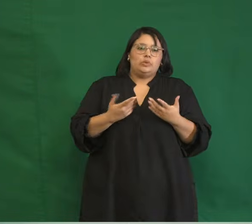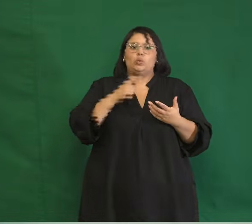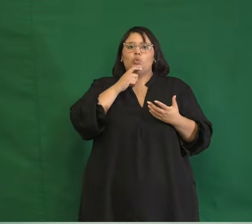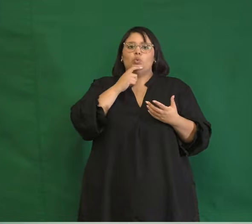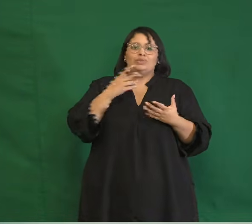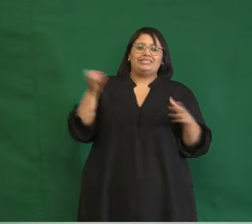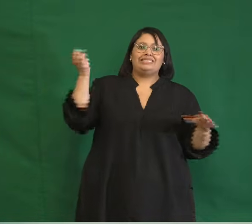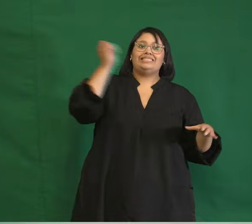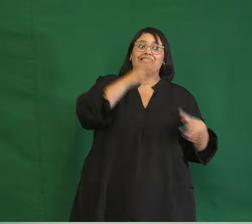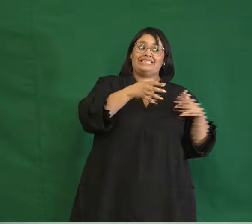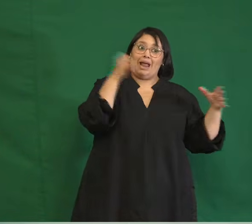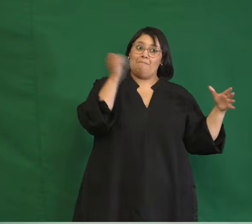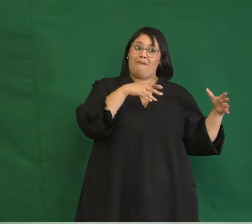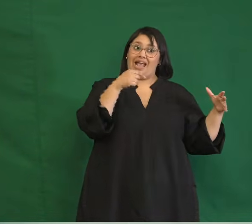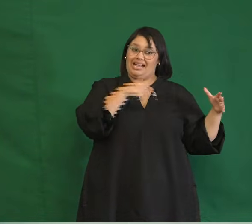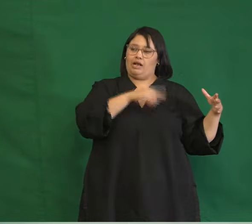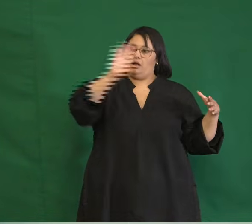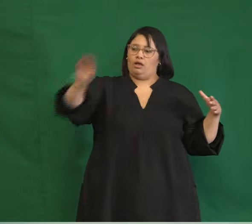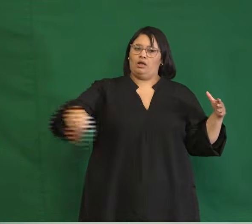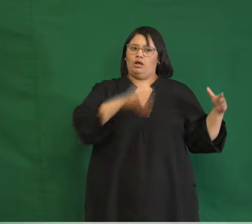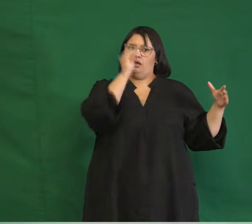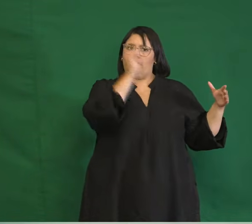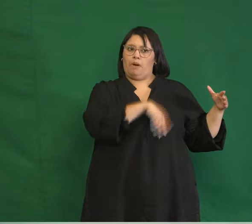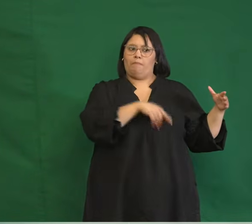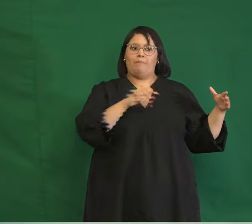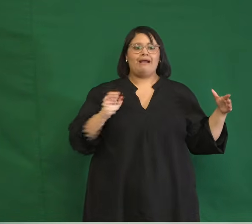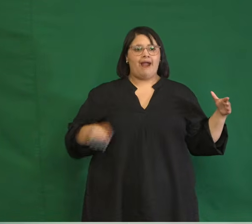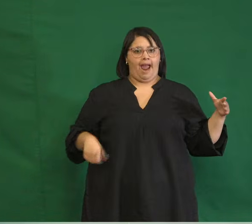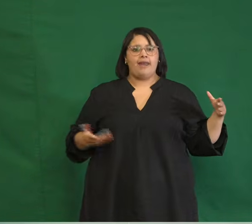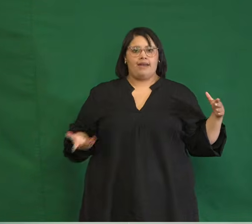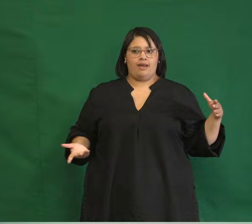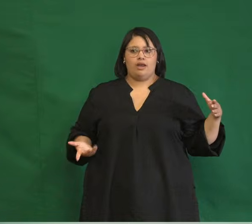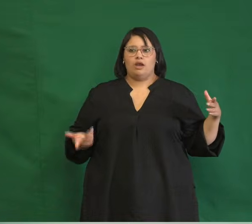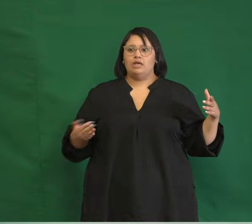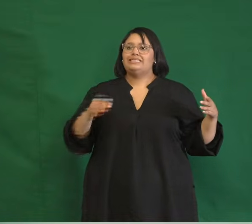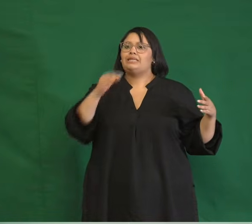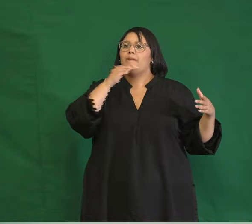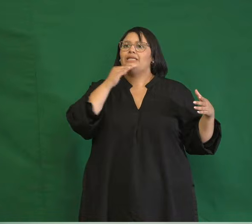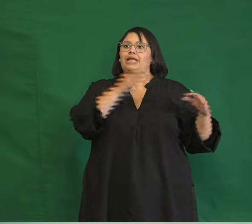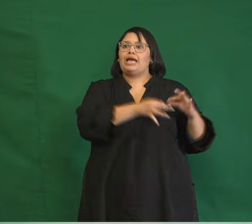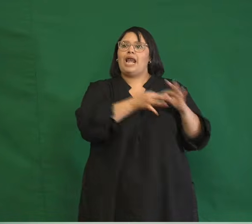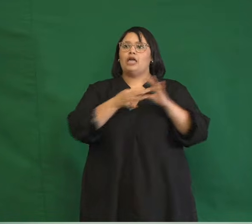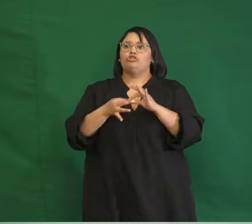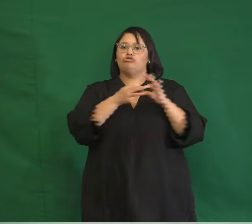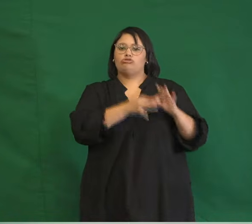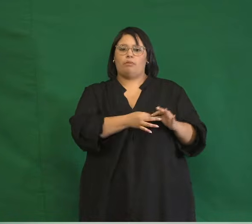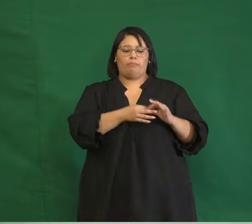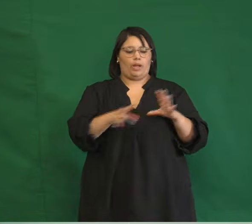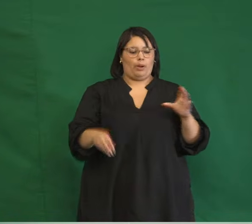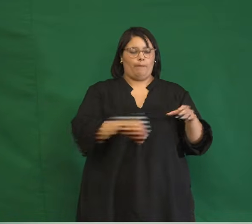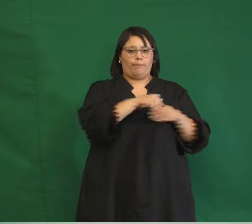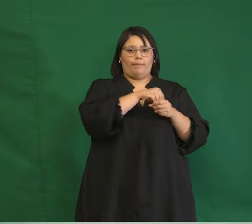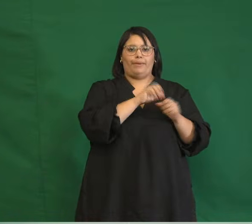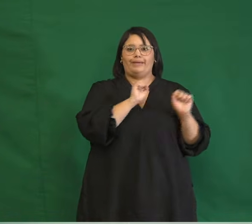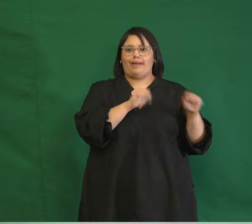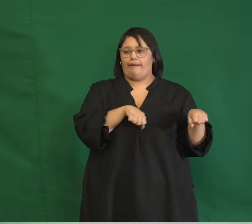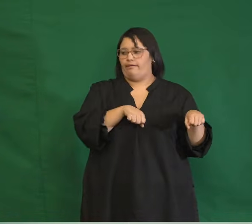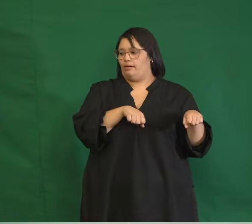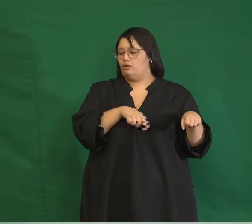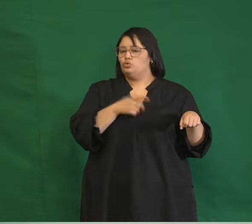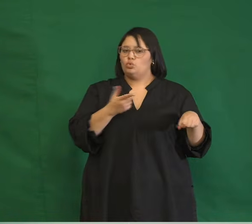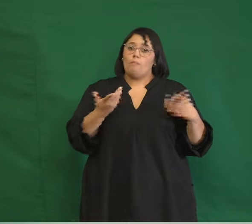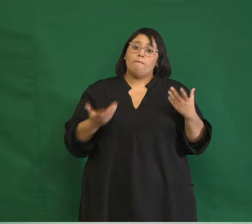bank that was introduced earlier, where we include the semantic relations. This could be a step